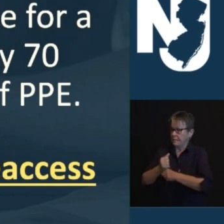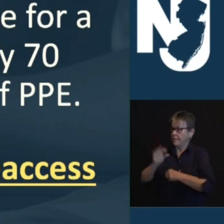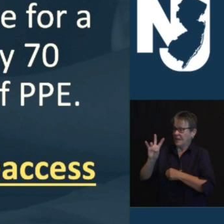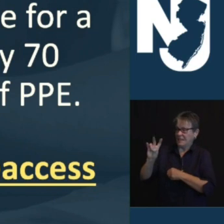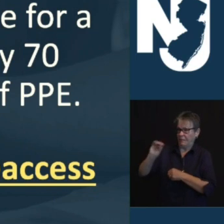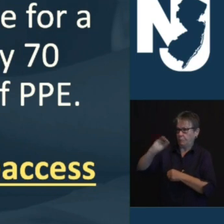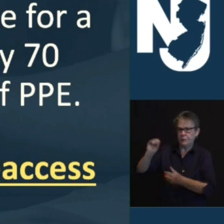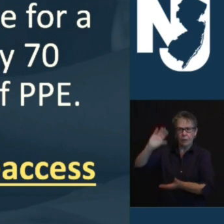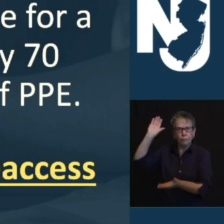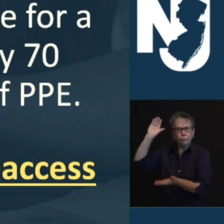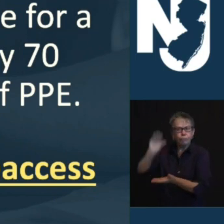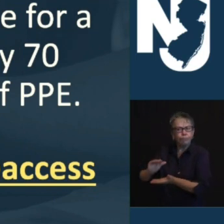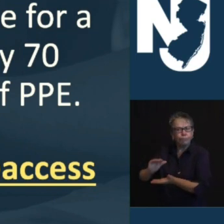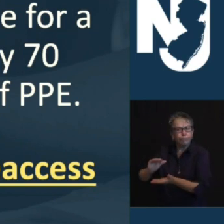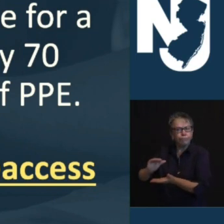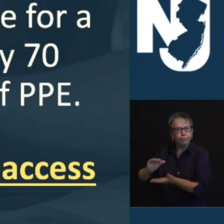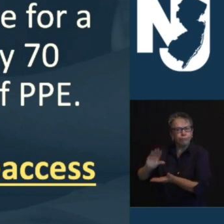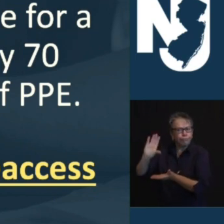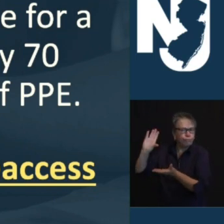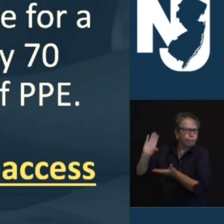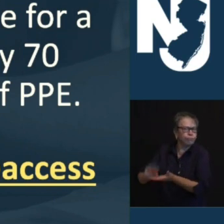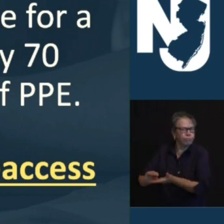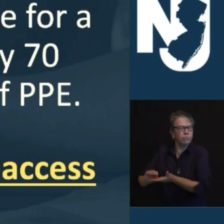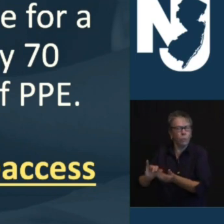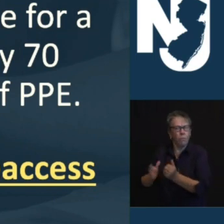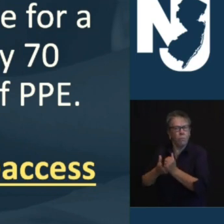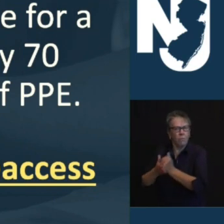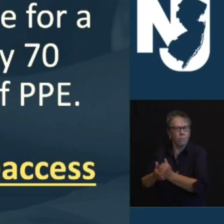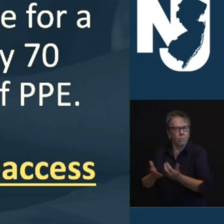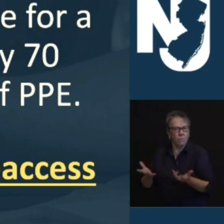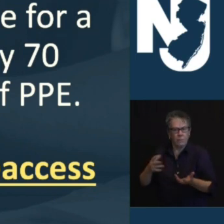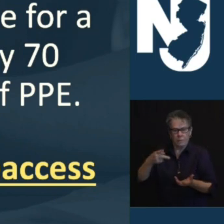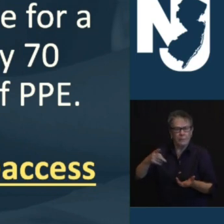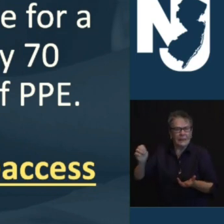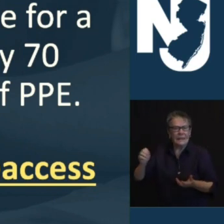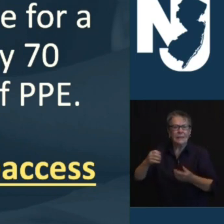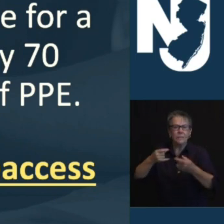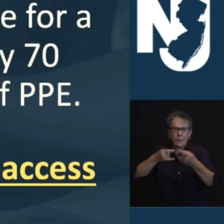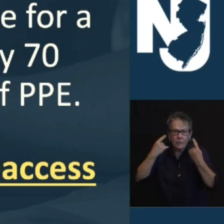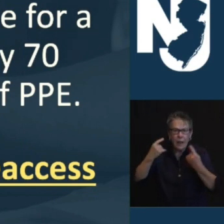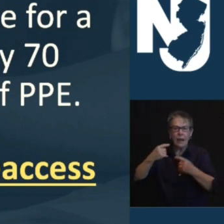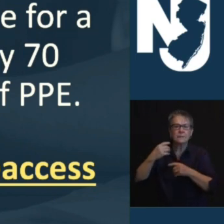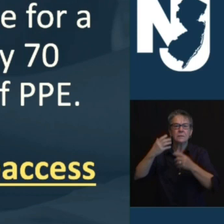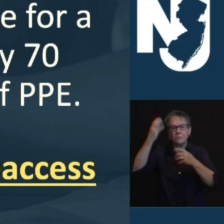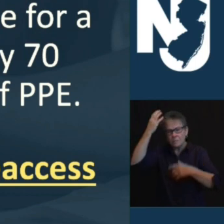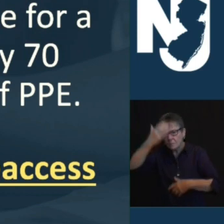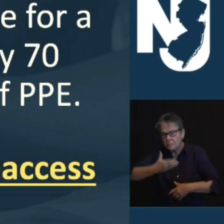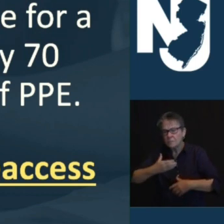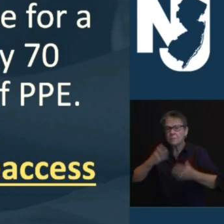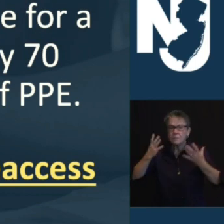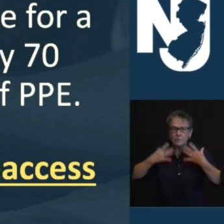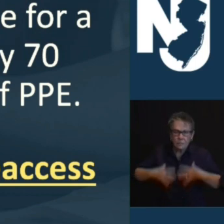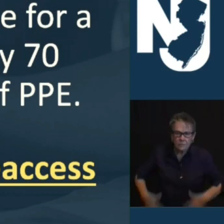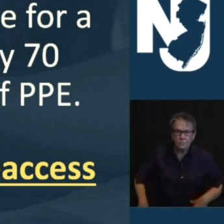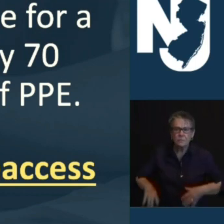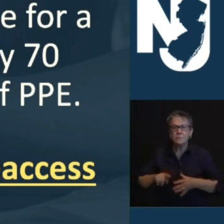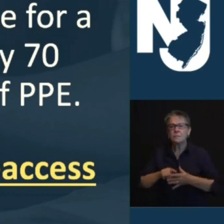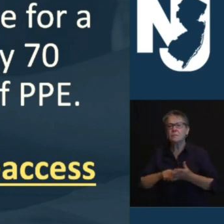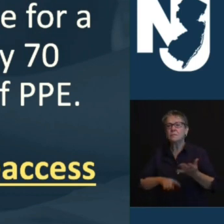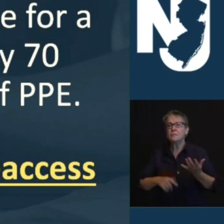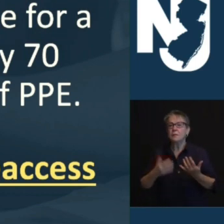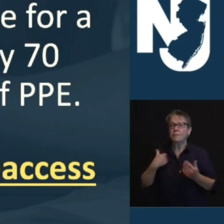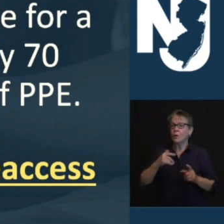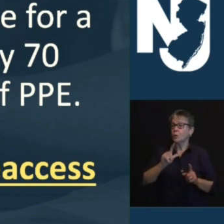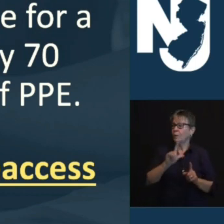70%. All small businesses previously approved for 25% discounts will automatically have their accounts updated to